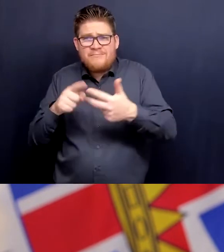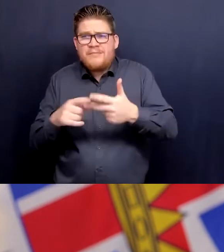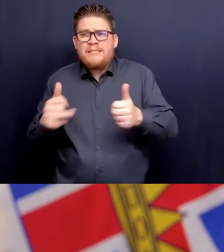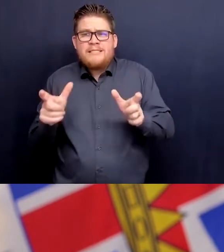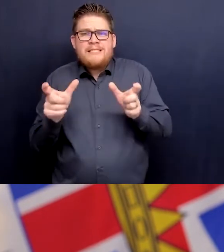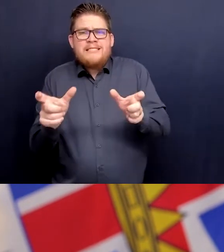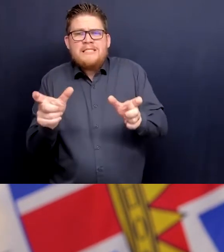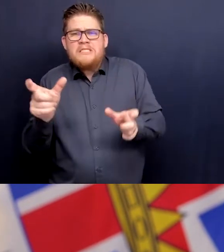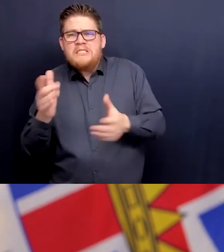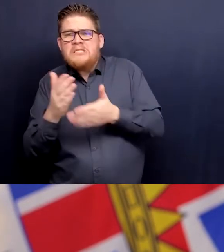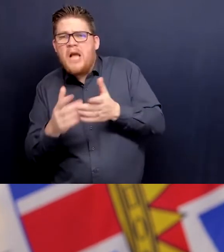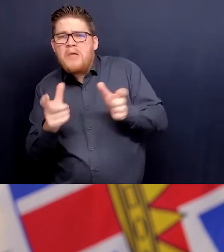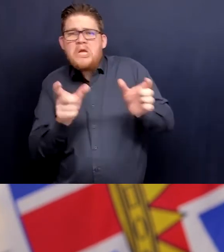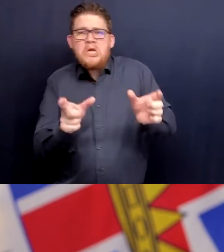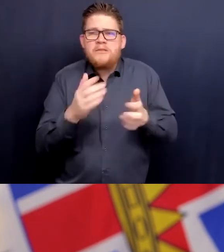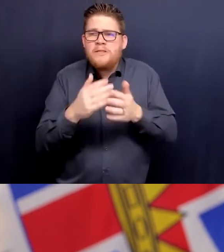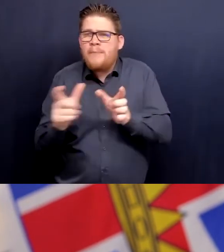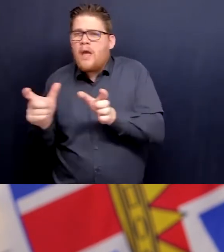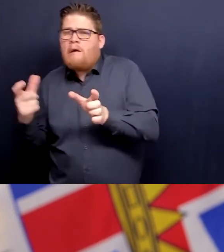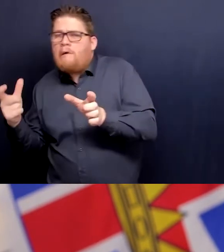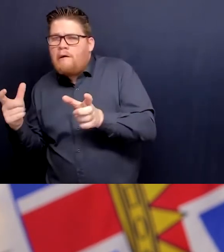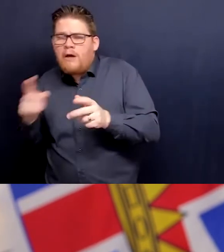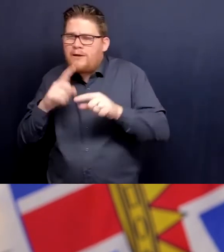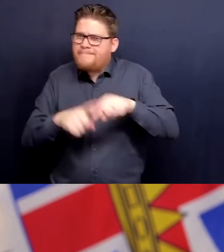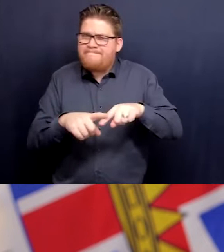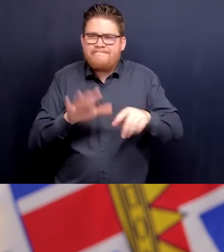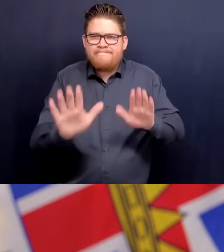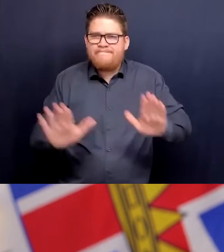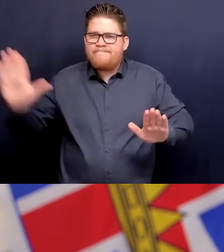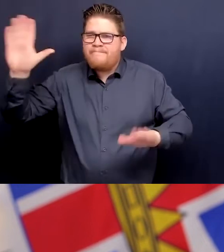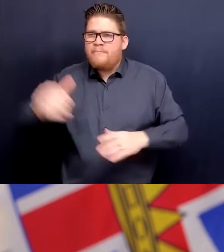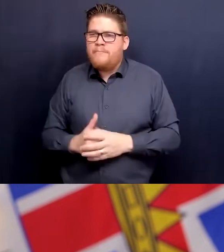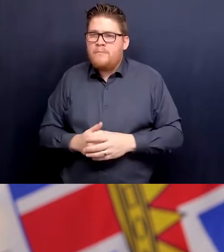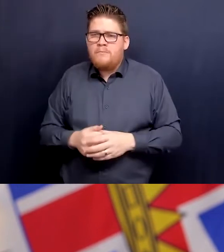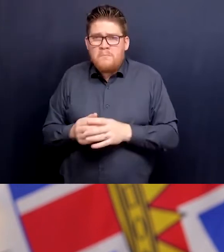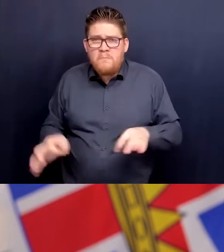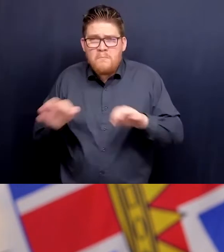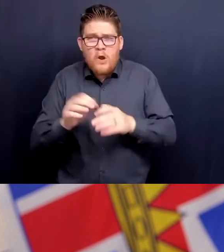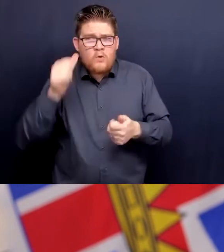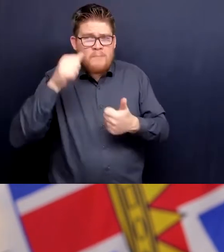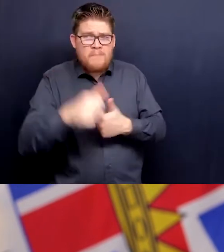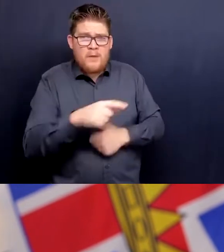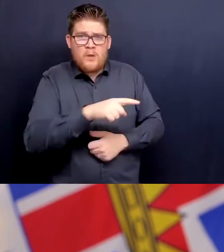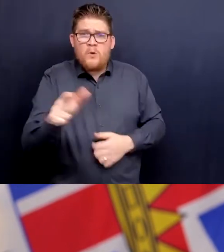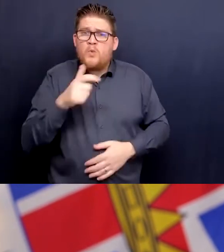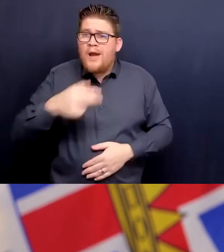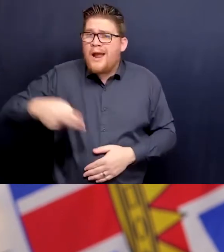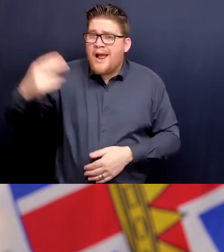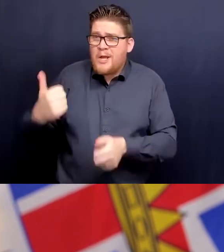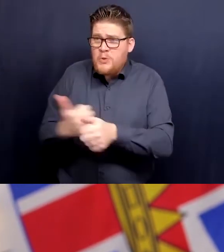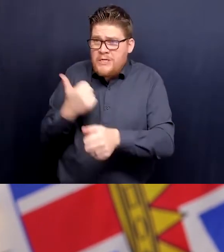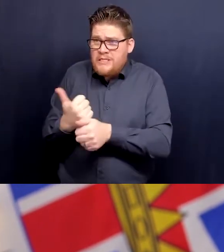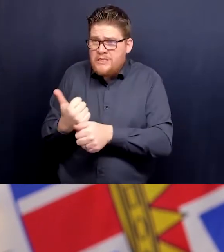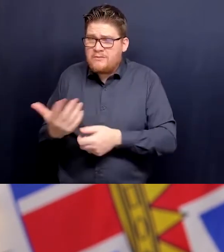us all recognizing that those people are part of our social networks, part of our families, part of our workplaces, and that the